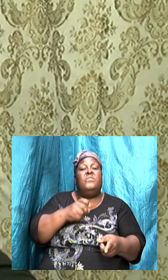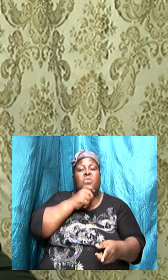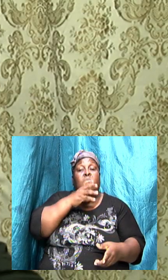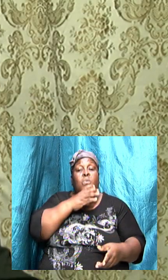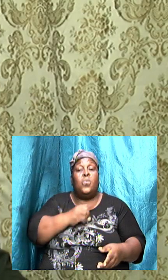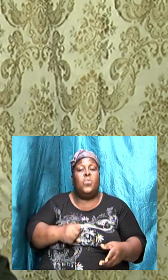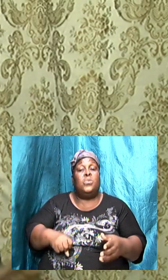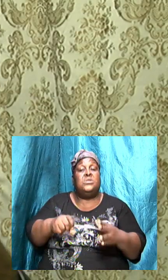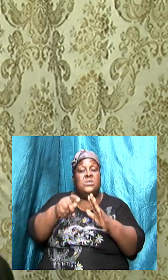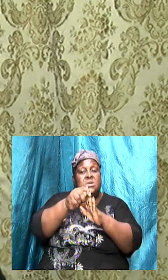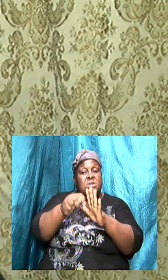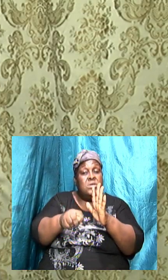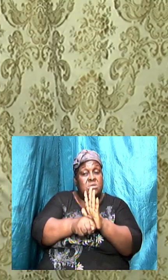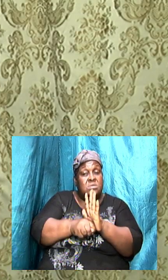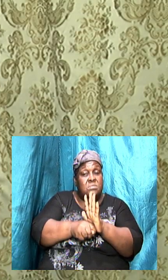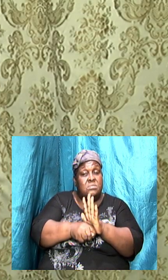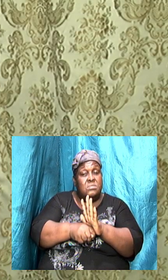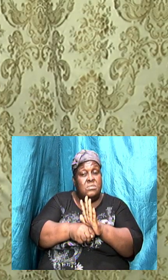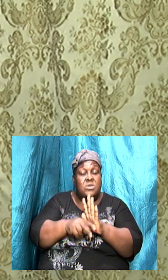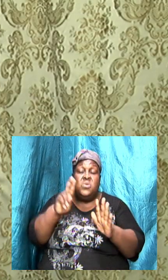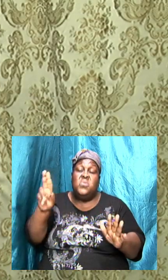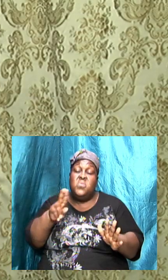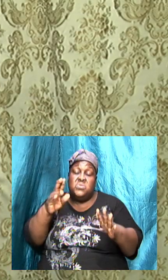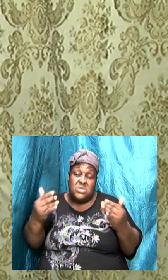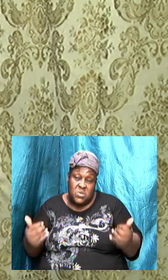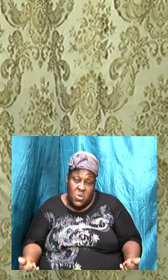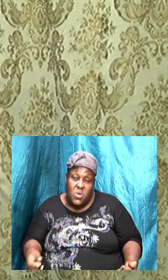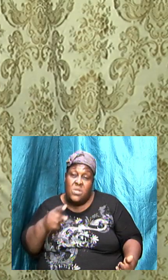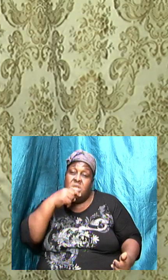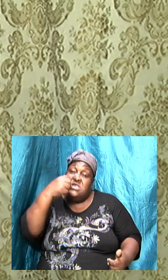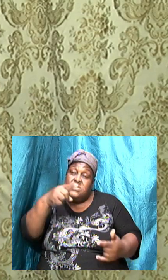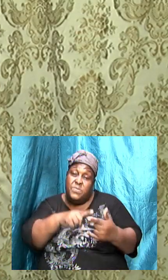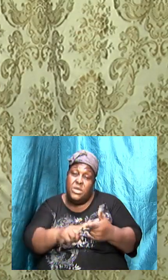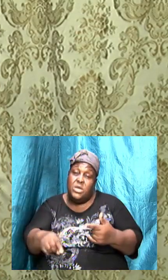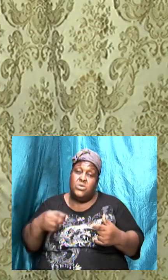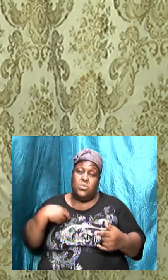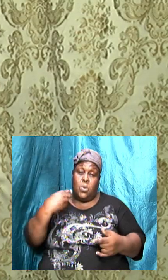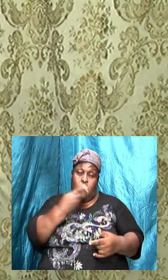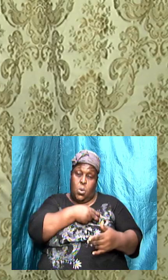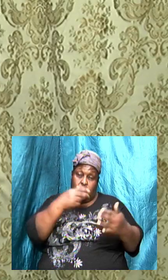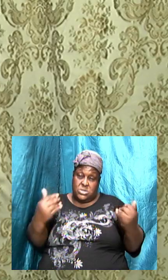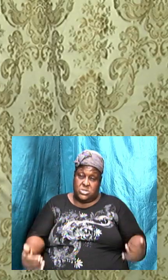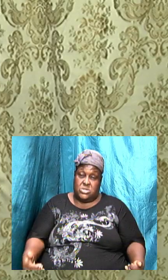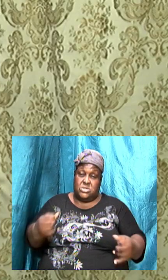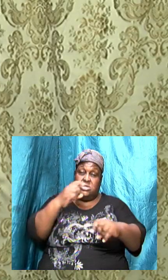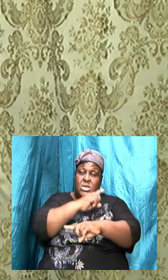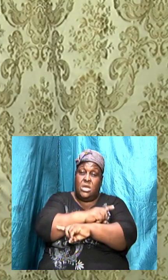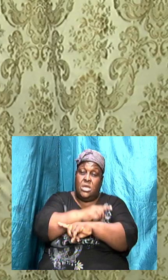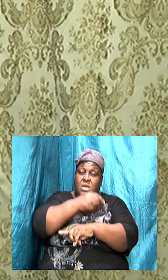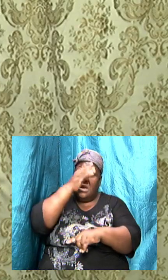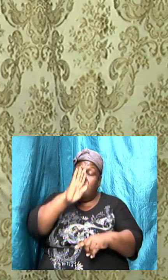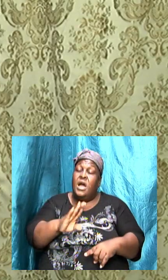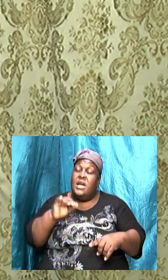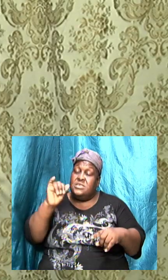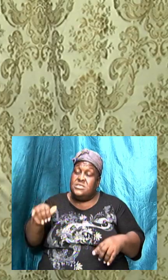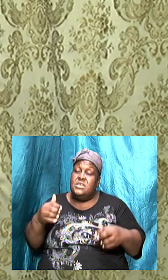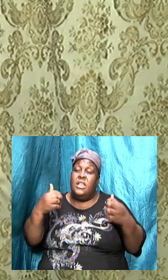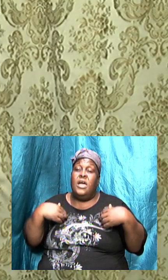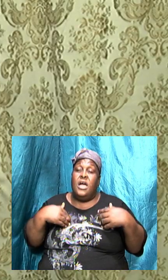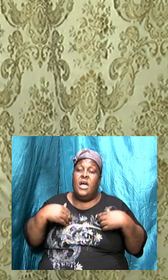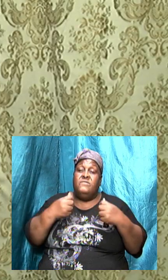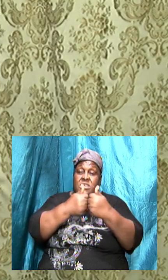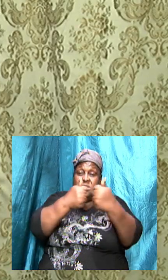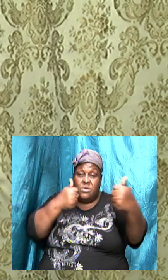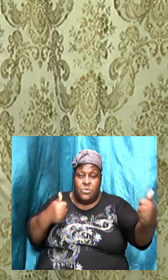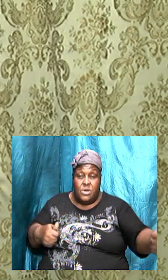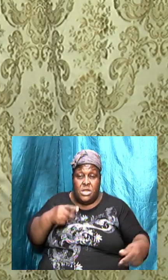He used it now to refer to us. So that God still has a separated people, a chosen